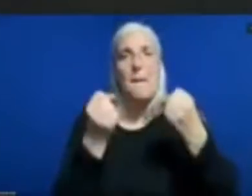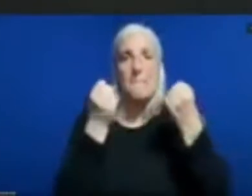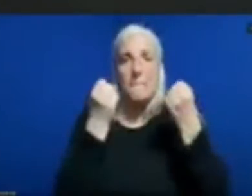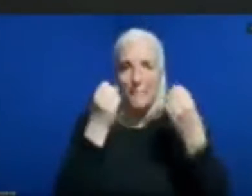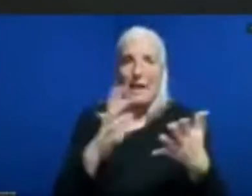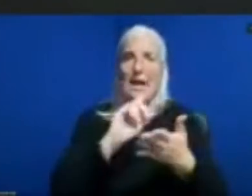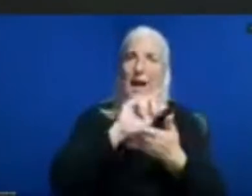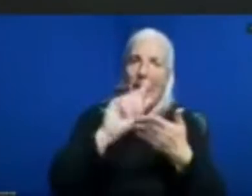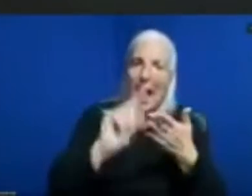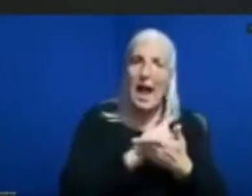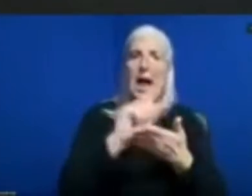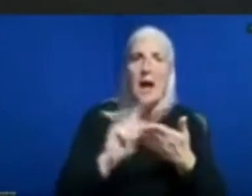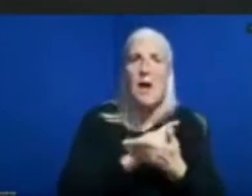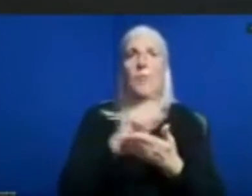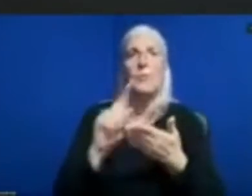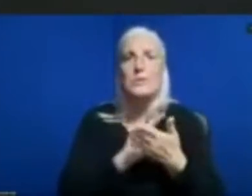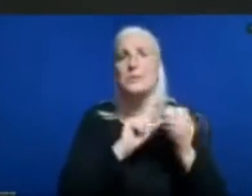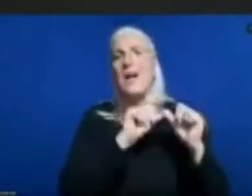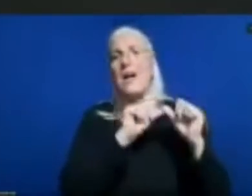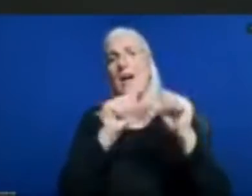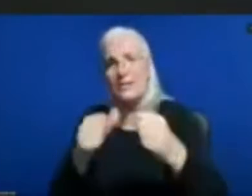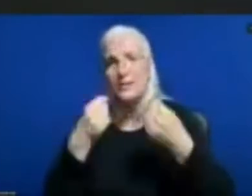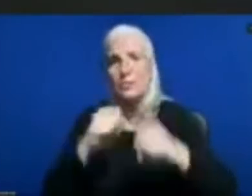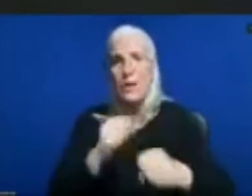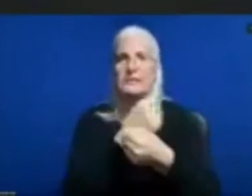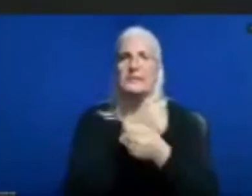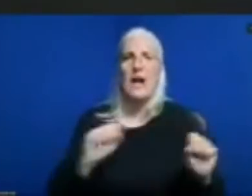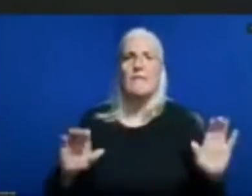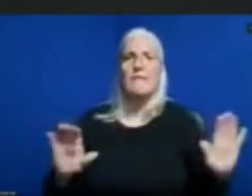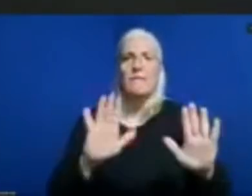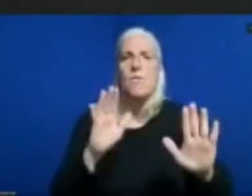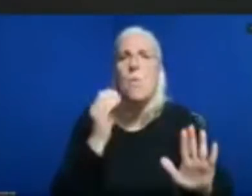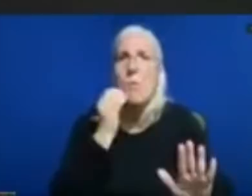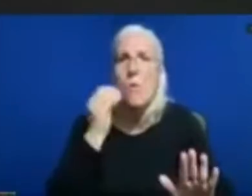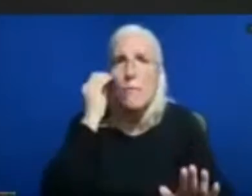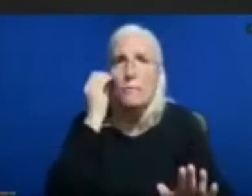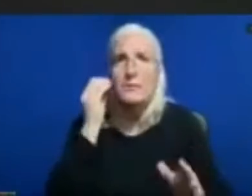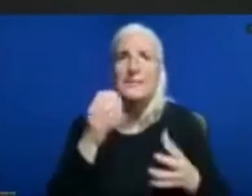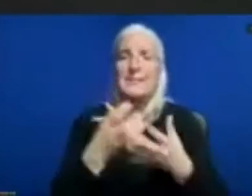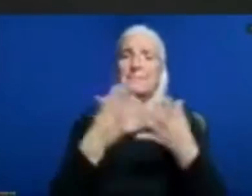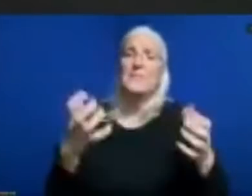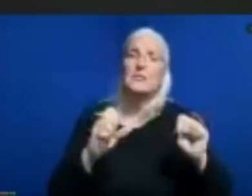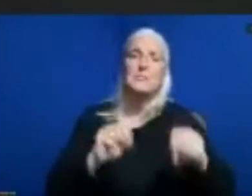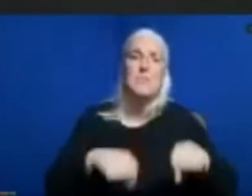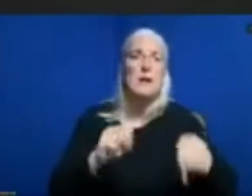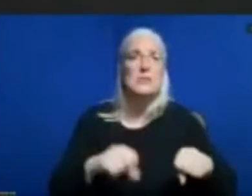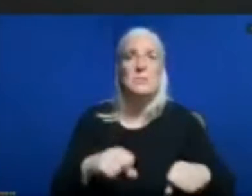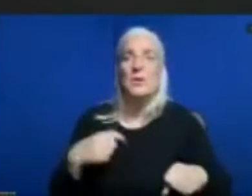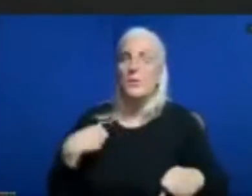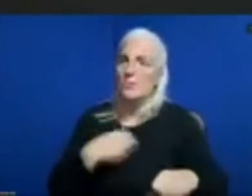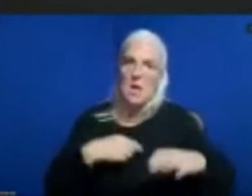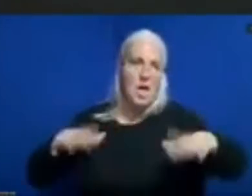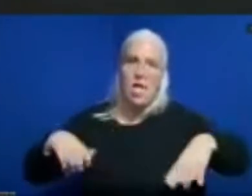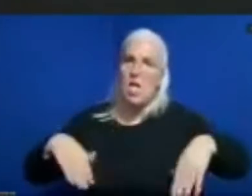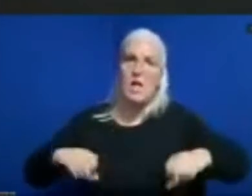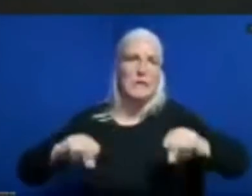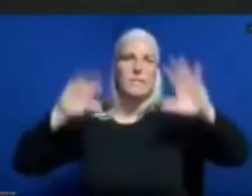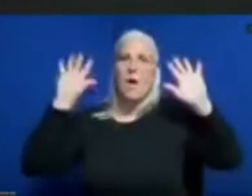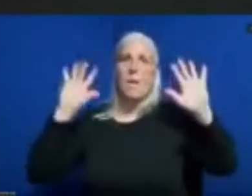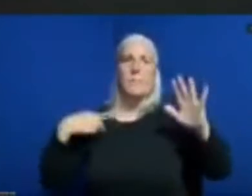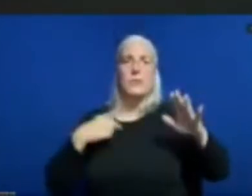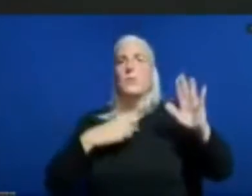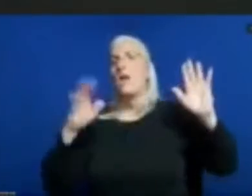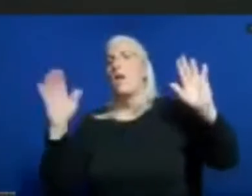could. But we haven't given up in that area either. As the fire continues to spread southward and back up towards the escarpment, we're